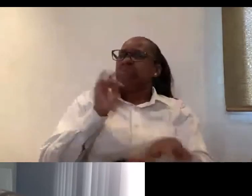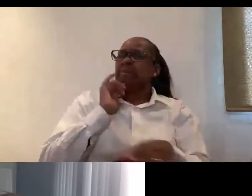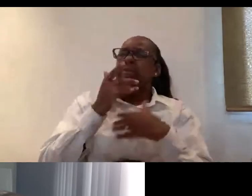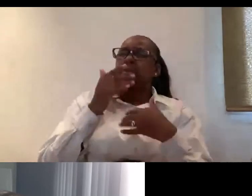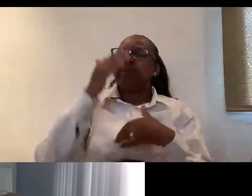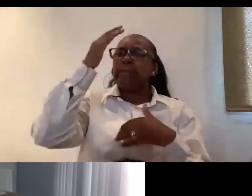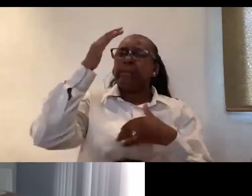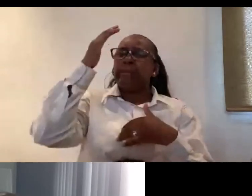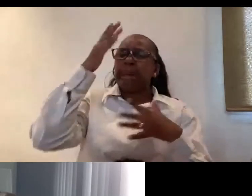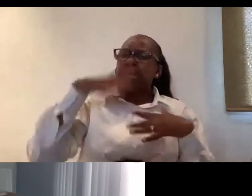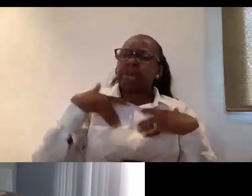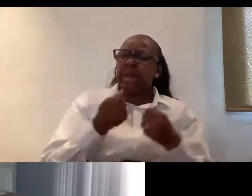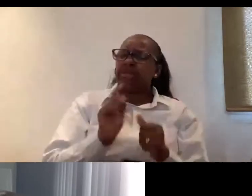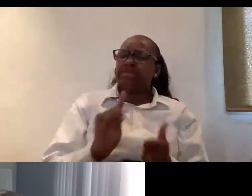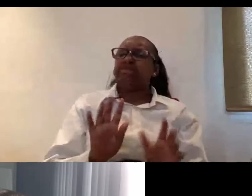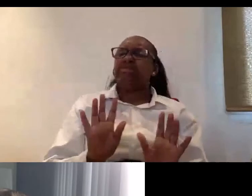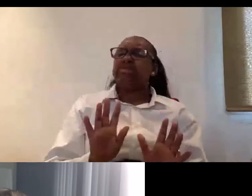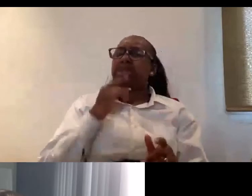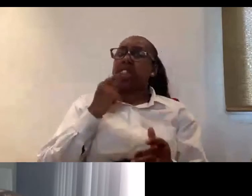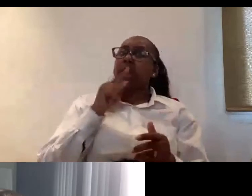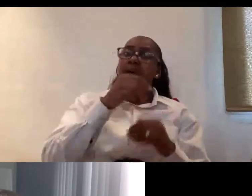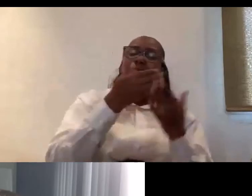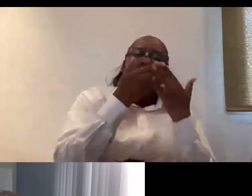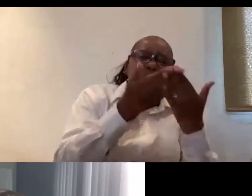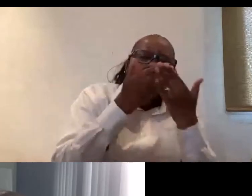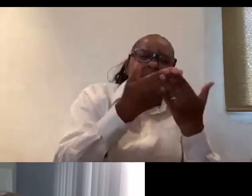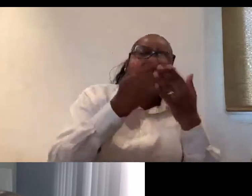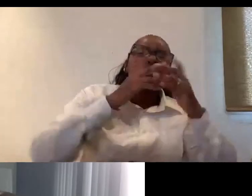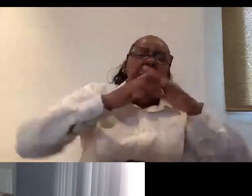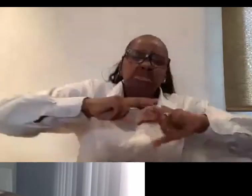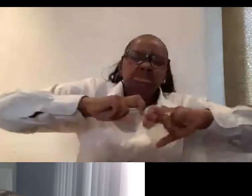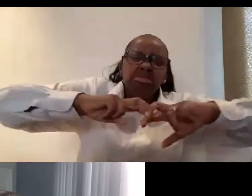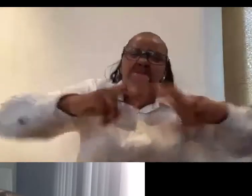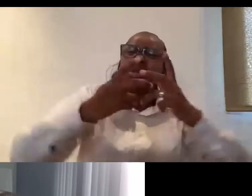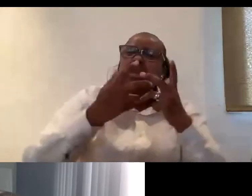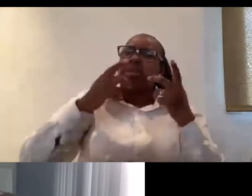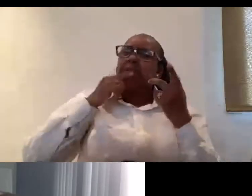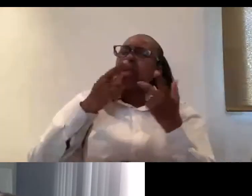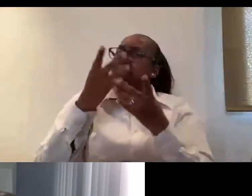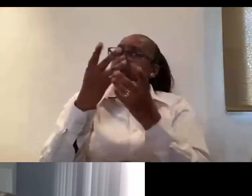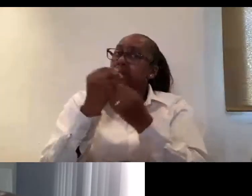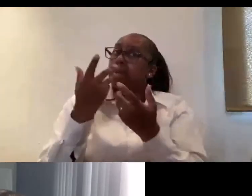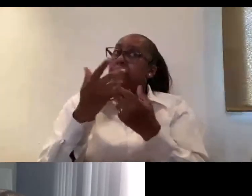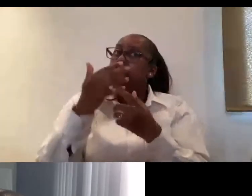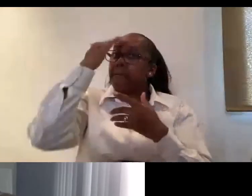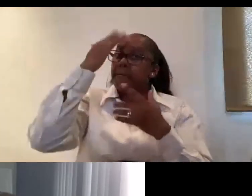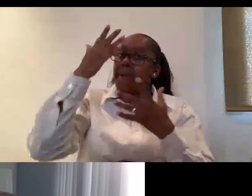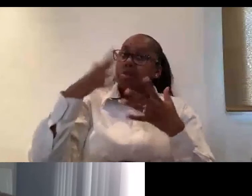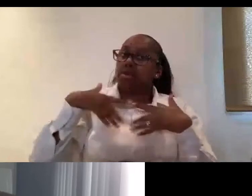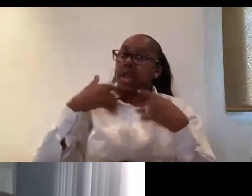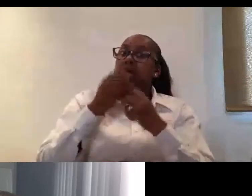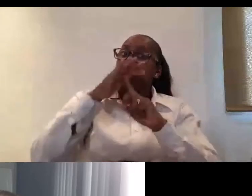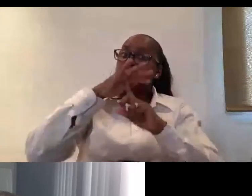all. There are studies and there is some evidence that certain mental illnesses, depression or